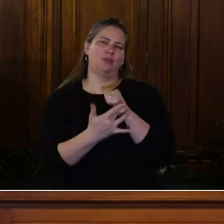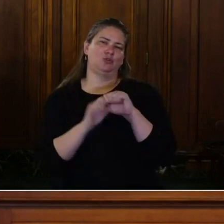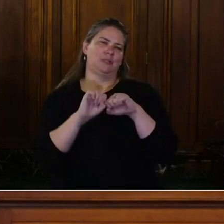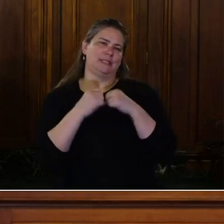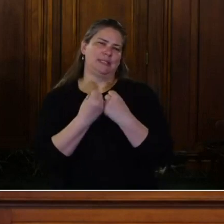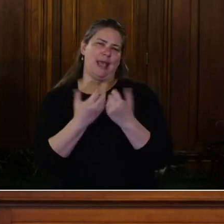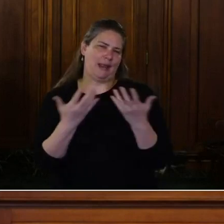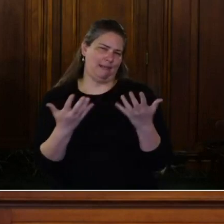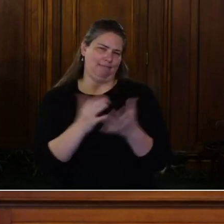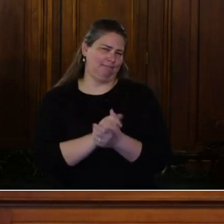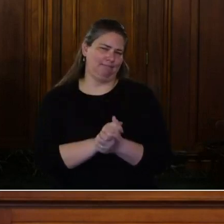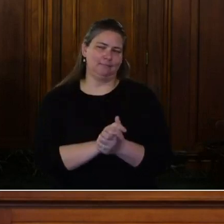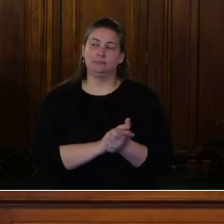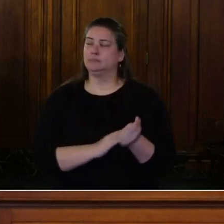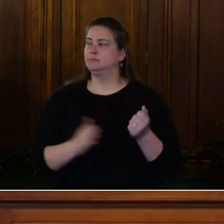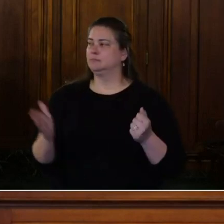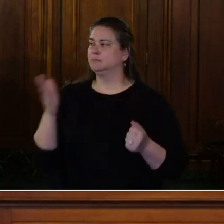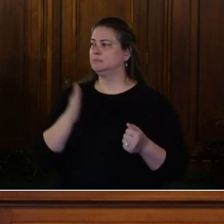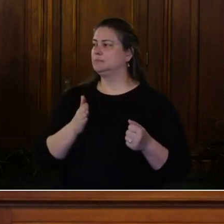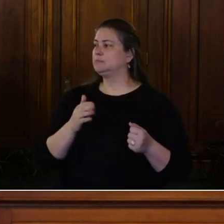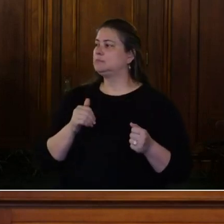Lawrence.